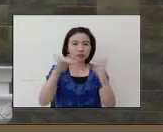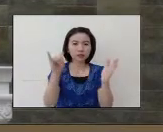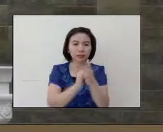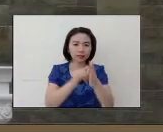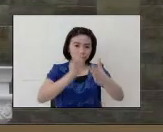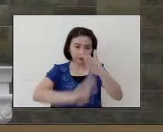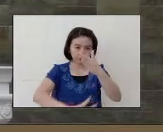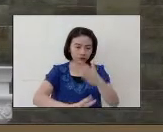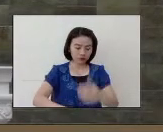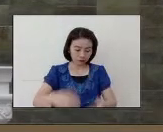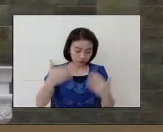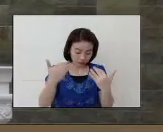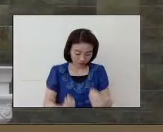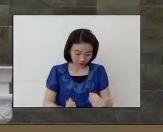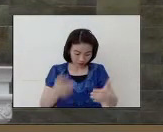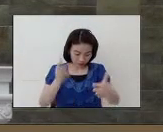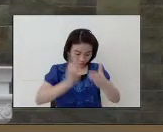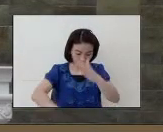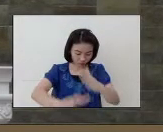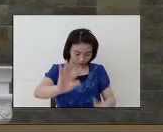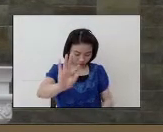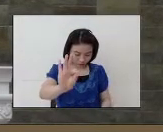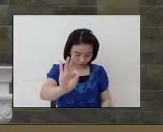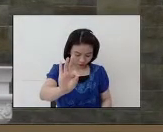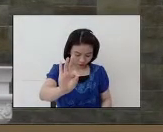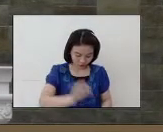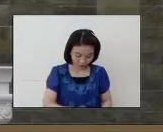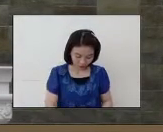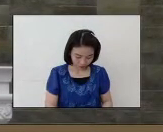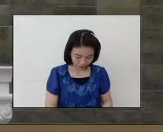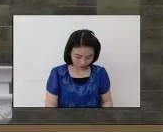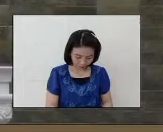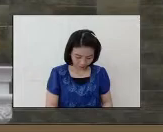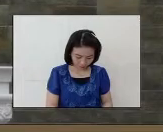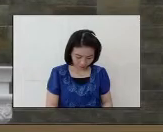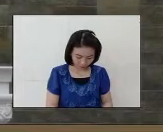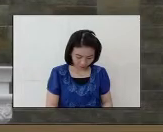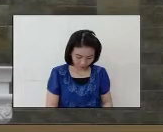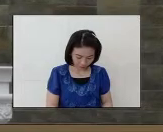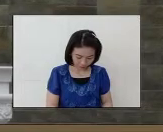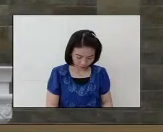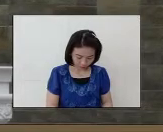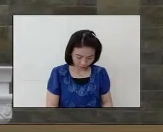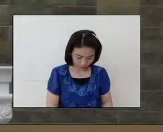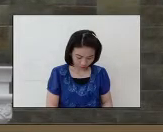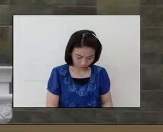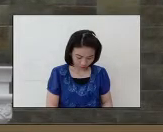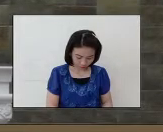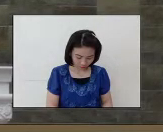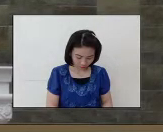things which ye have both learned and received